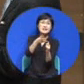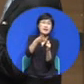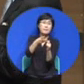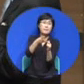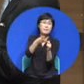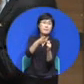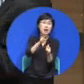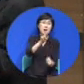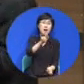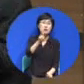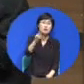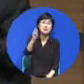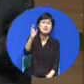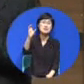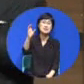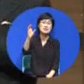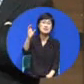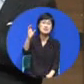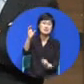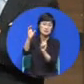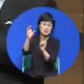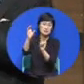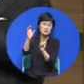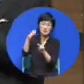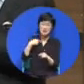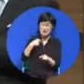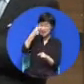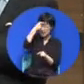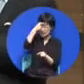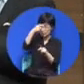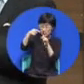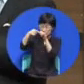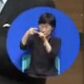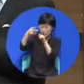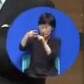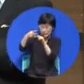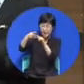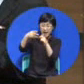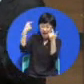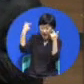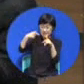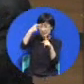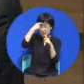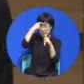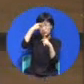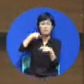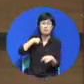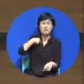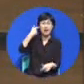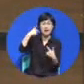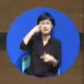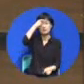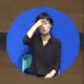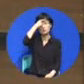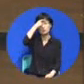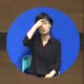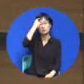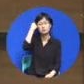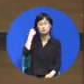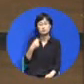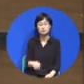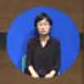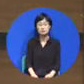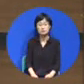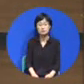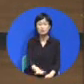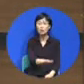take place, where we'll be able to take care and heal and save many other people. This is my prayer. I always pray it.